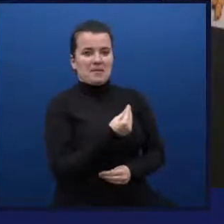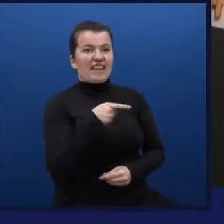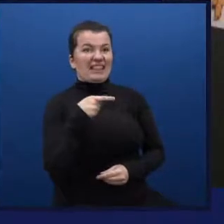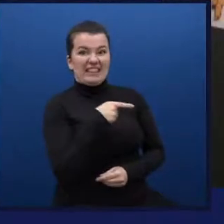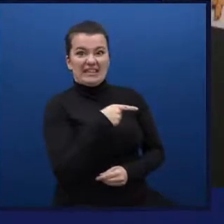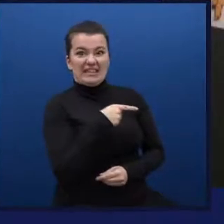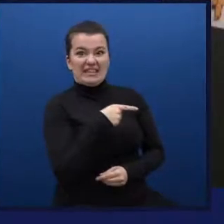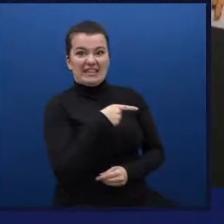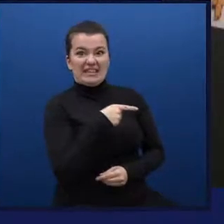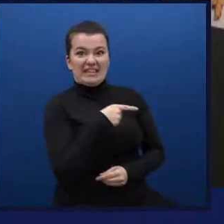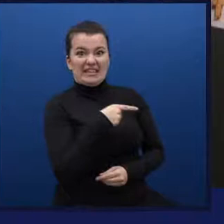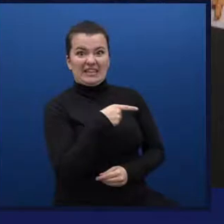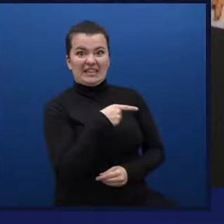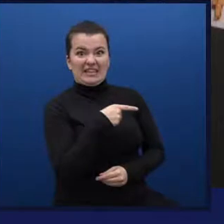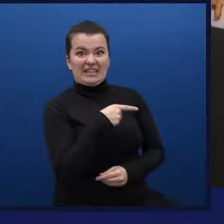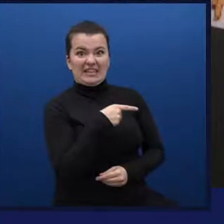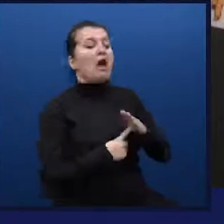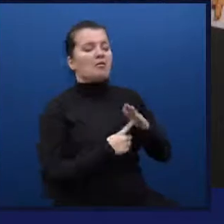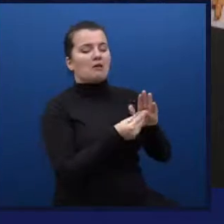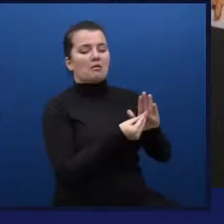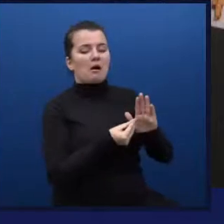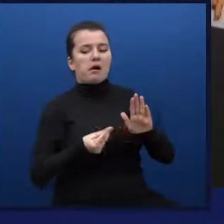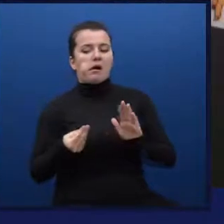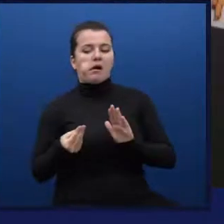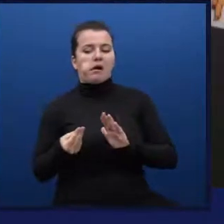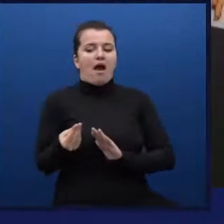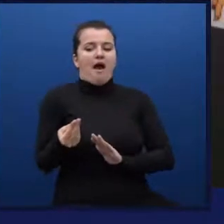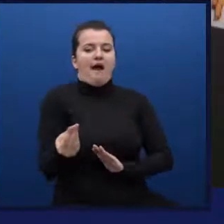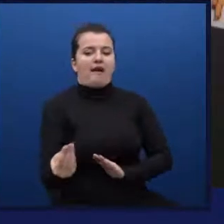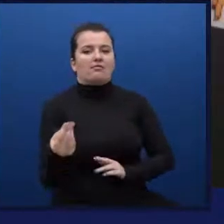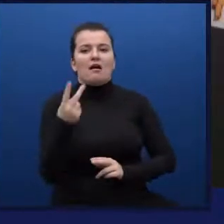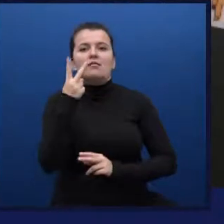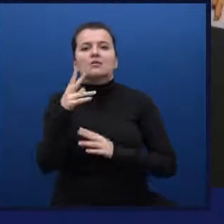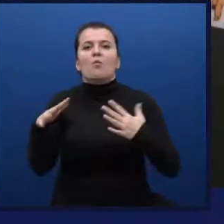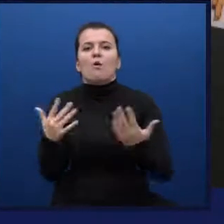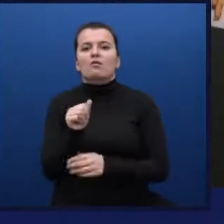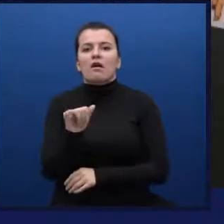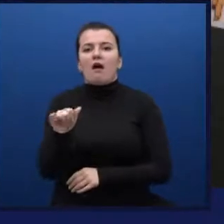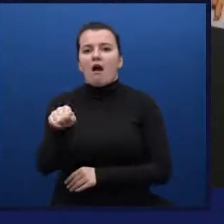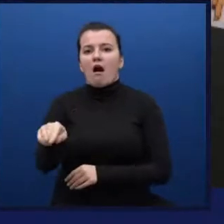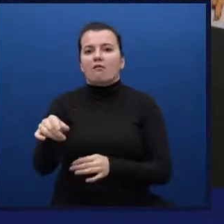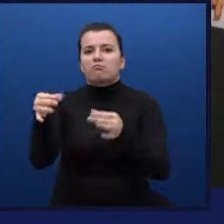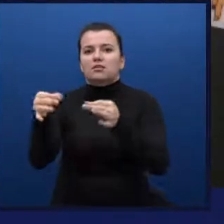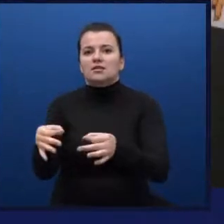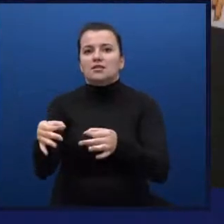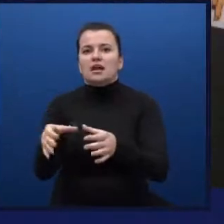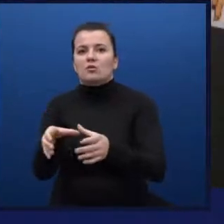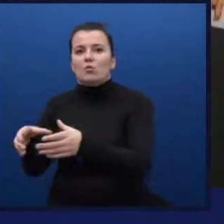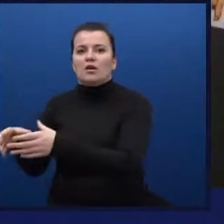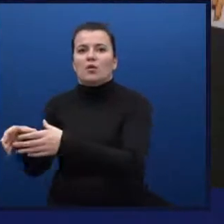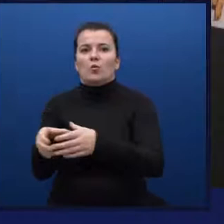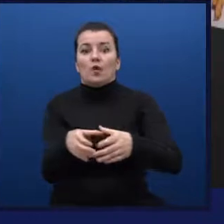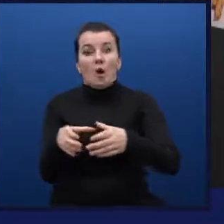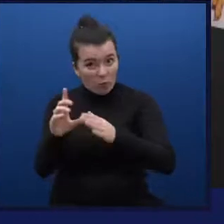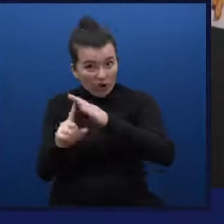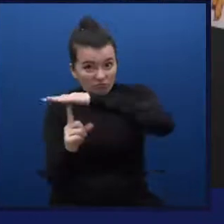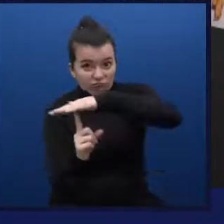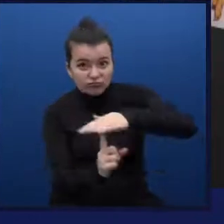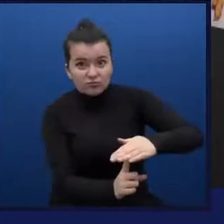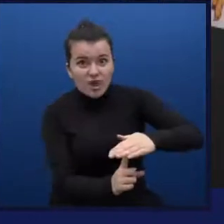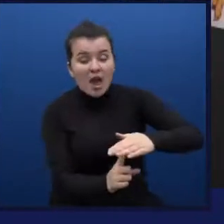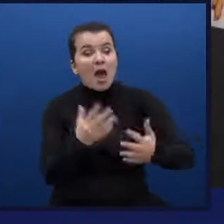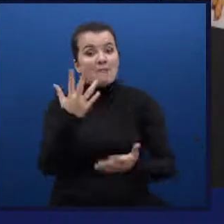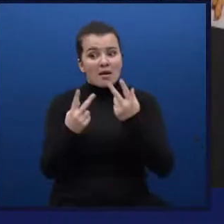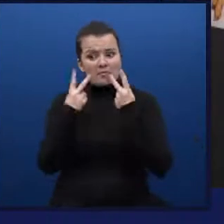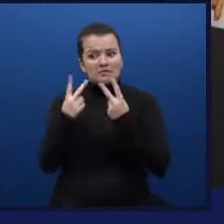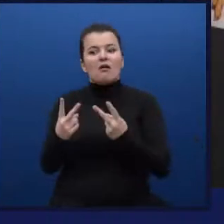as a single line of code. It's not hard to do. It's a unit test for fairness. And you might find that your model is still